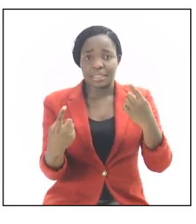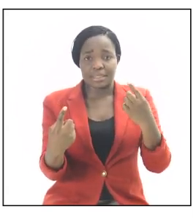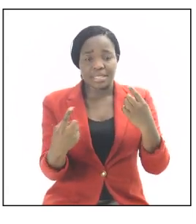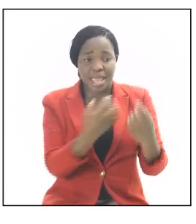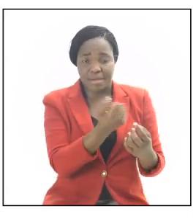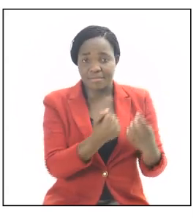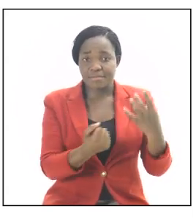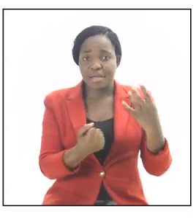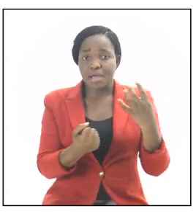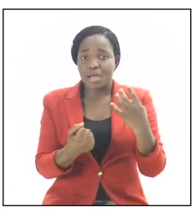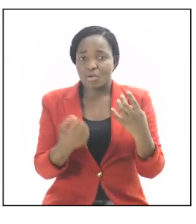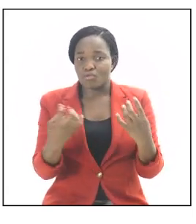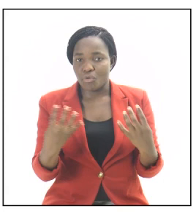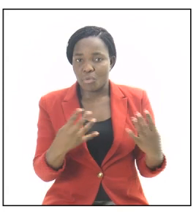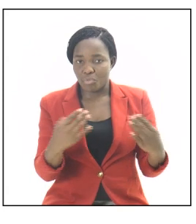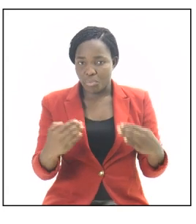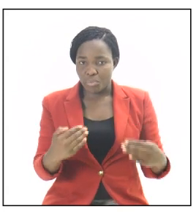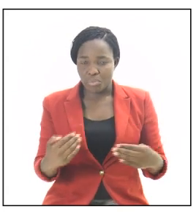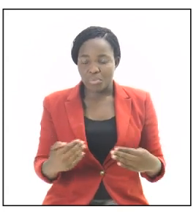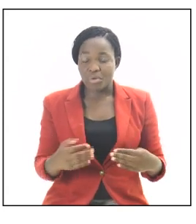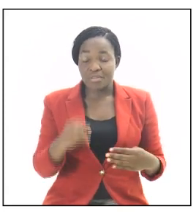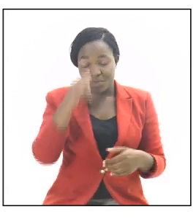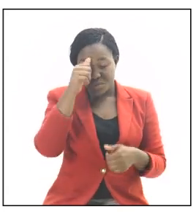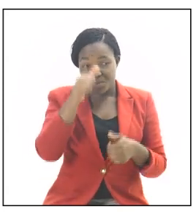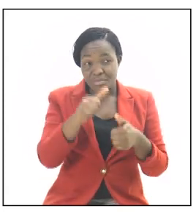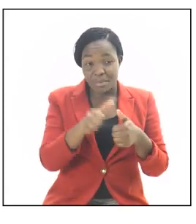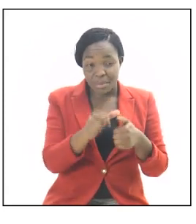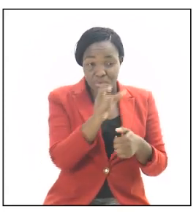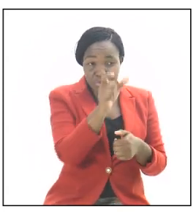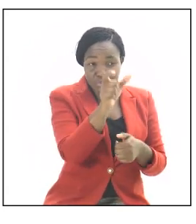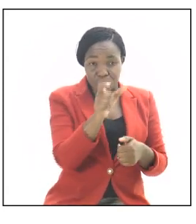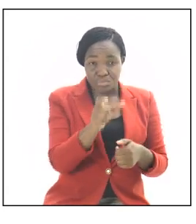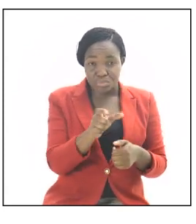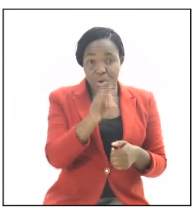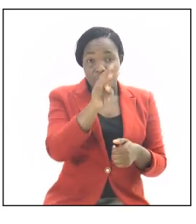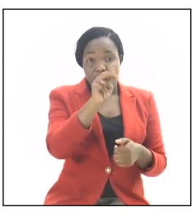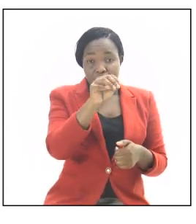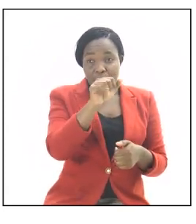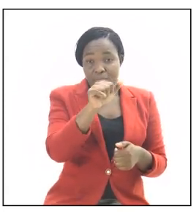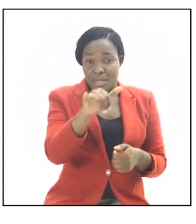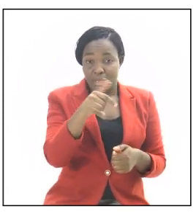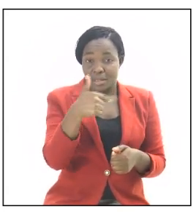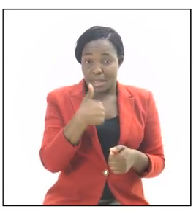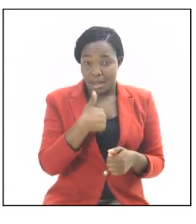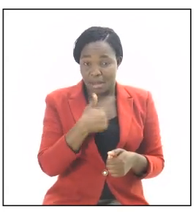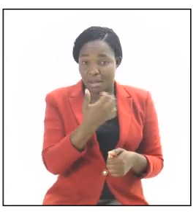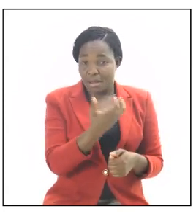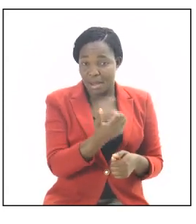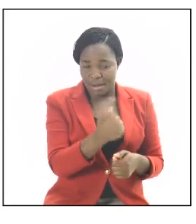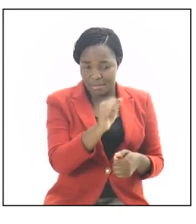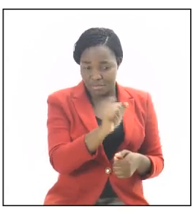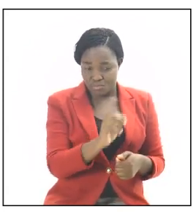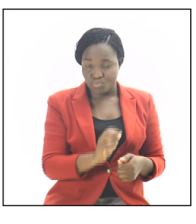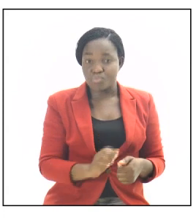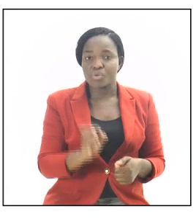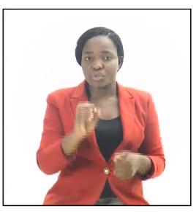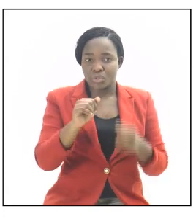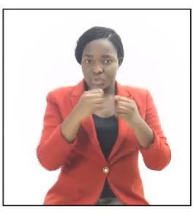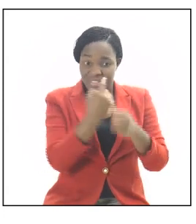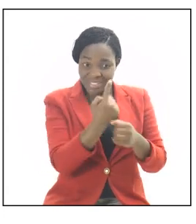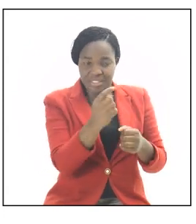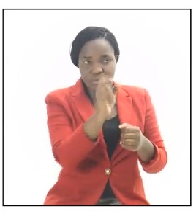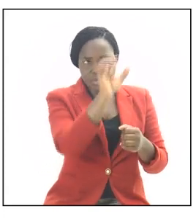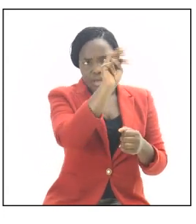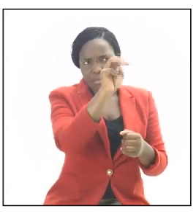you remember the sentence, may I have a large container of butter today, then you just count the number of letters